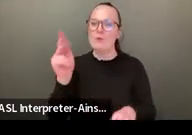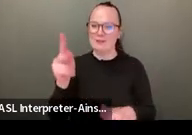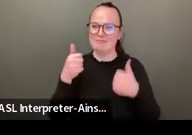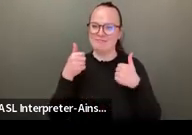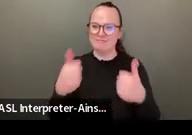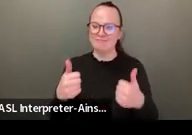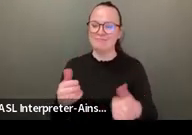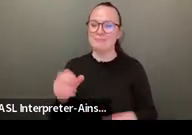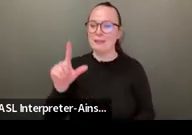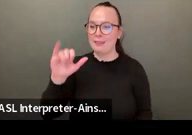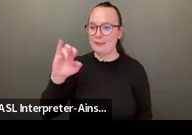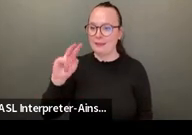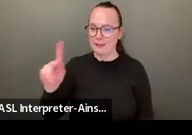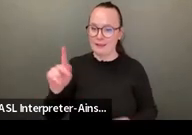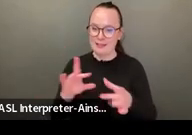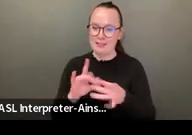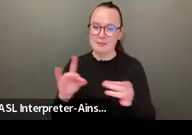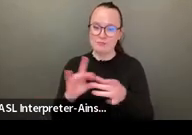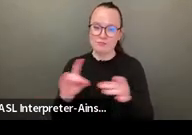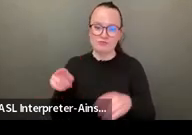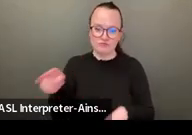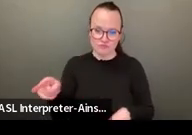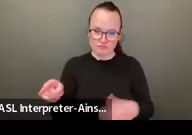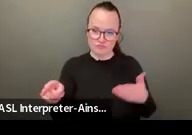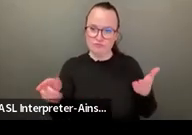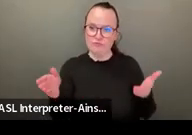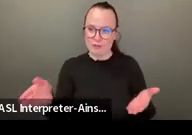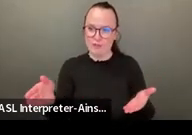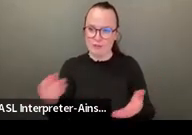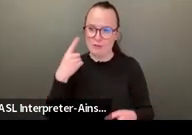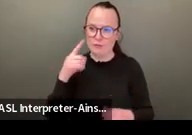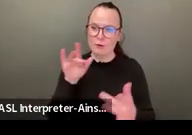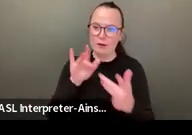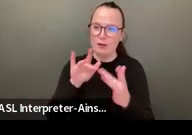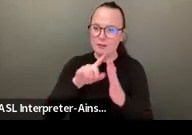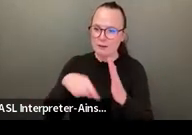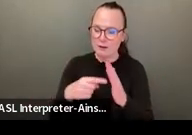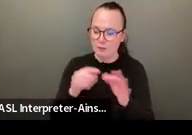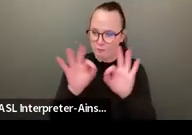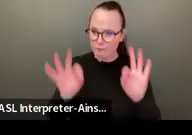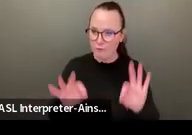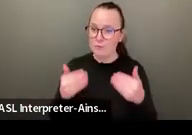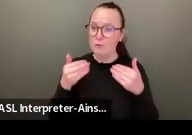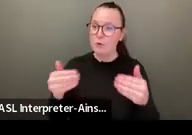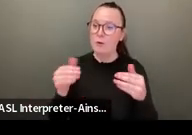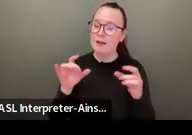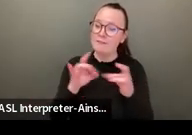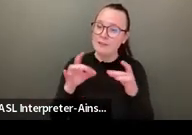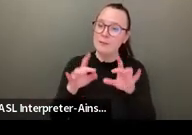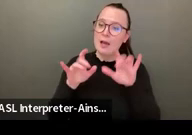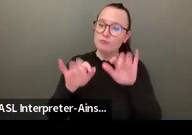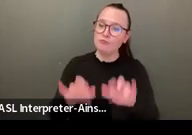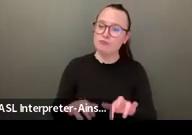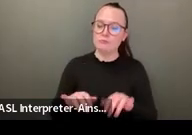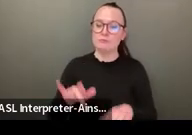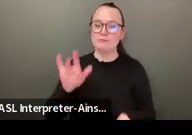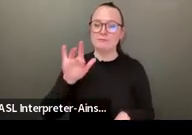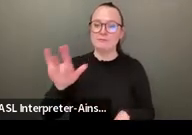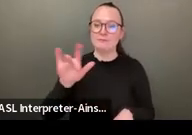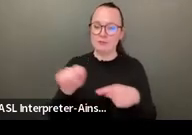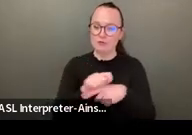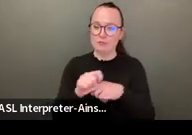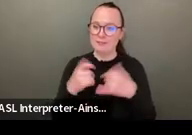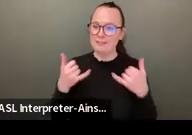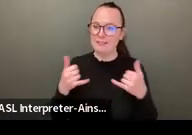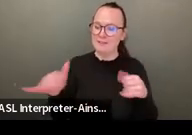the link to that feedback and contact hour form. Give us feedback. Select the training. Today is a full